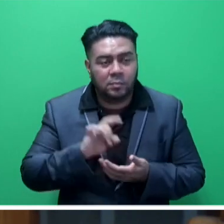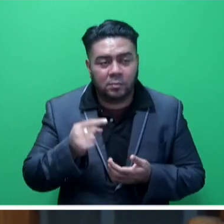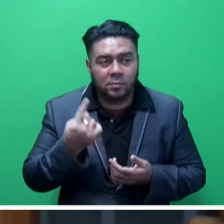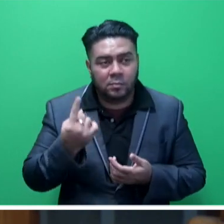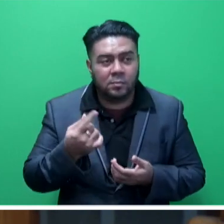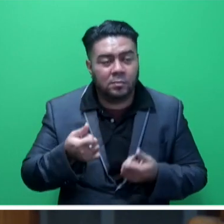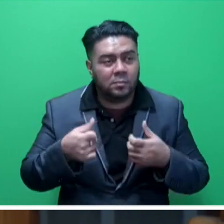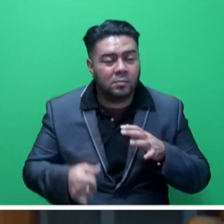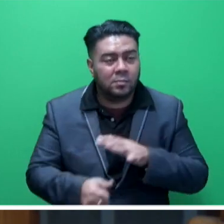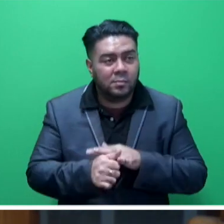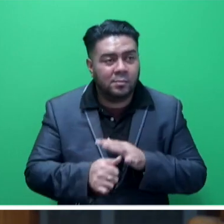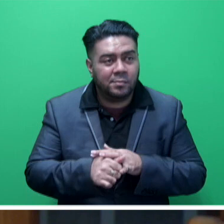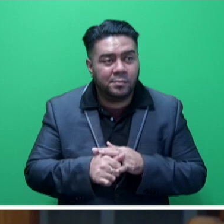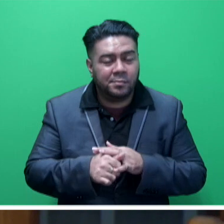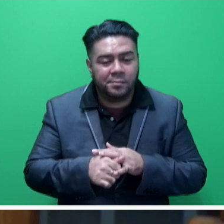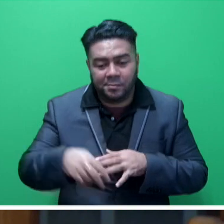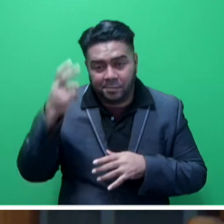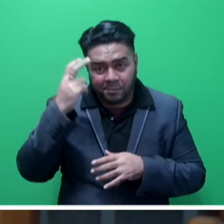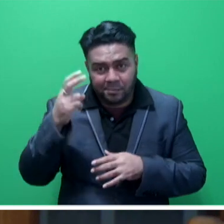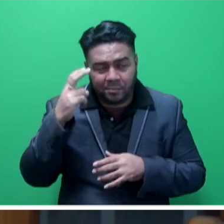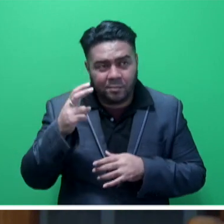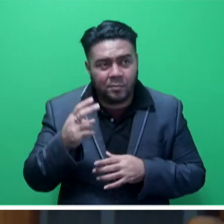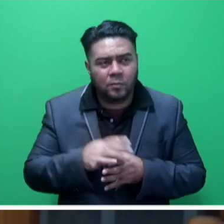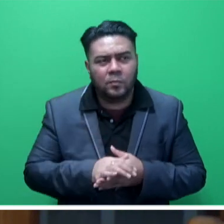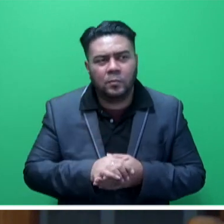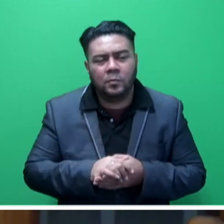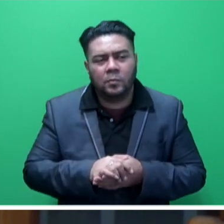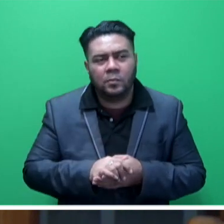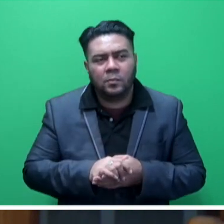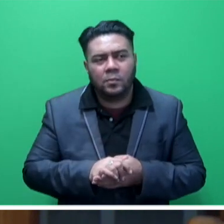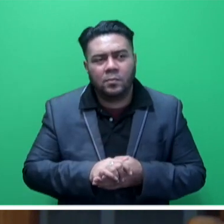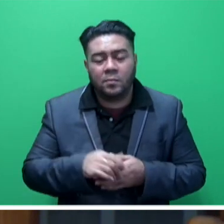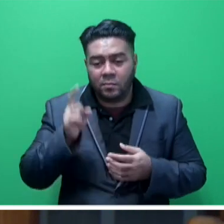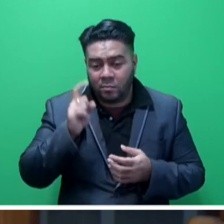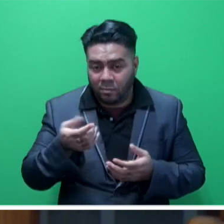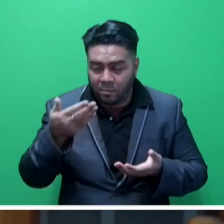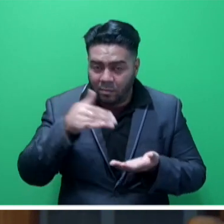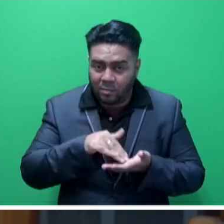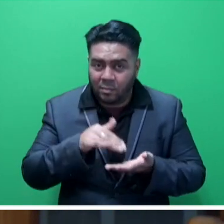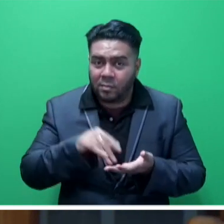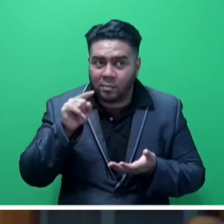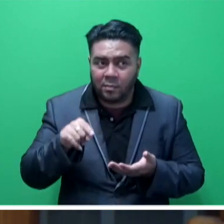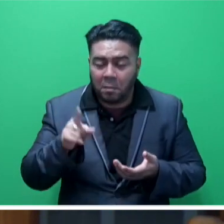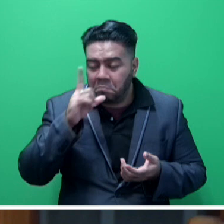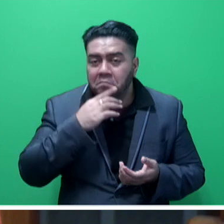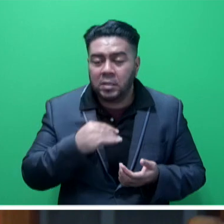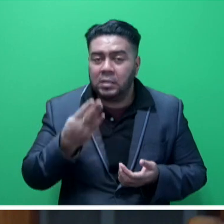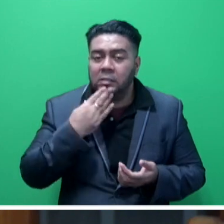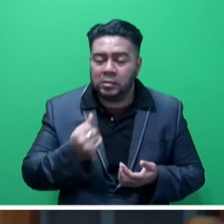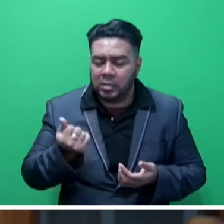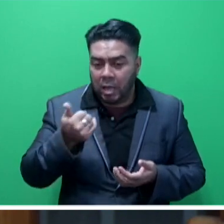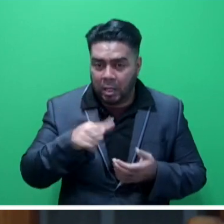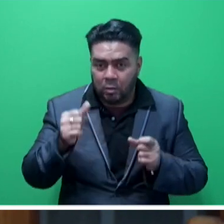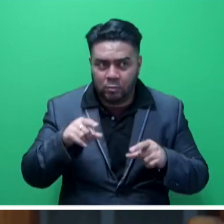accessing or addressing issues is trained to best practice standards. In addition to that, Mr. Speaker, please allow me to inform the